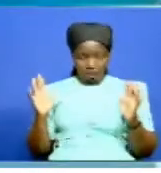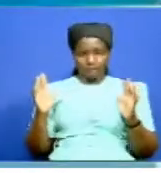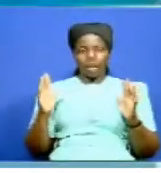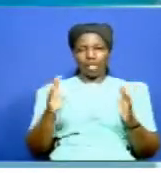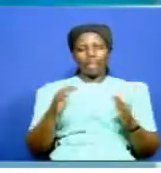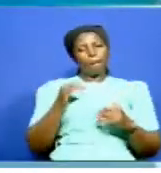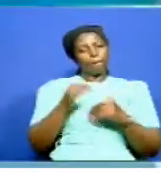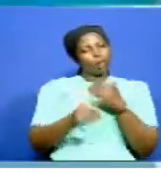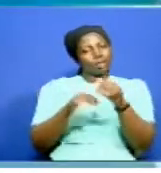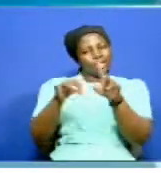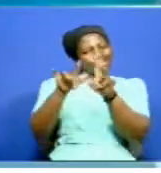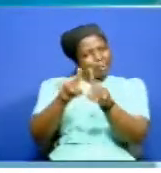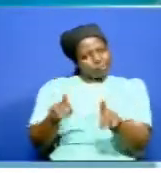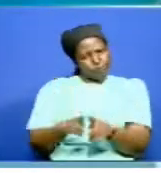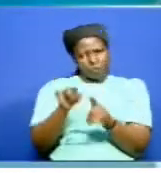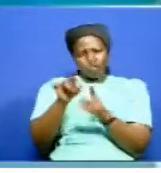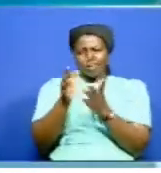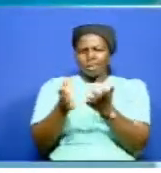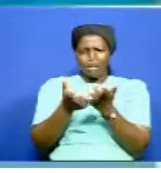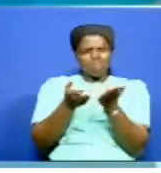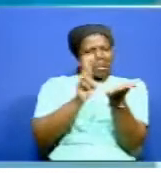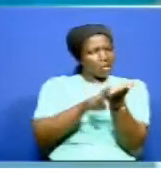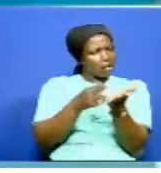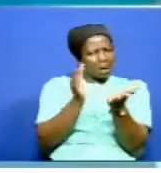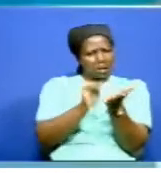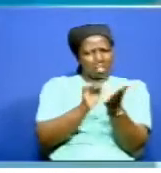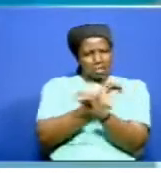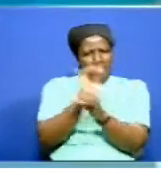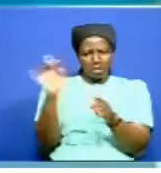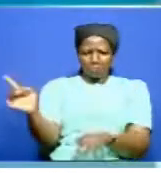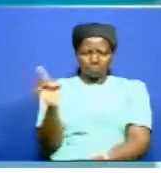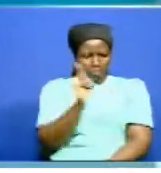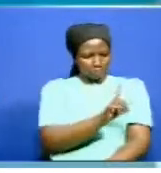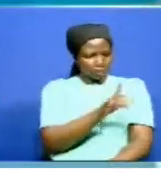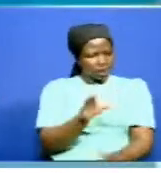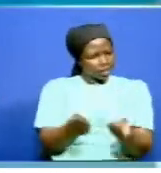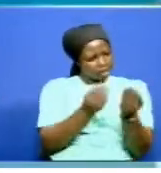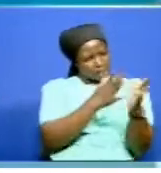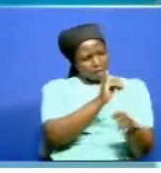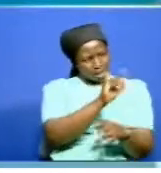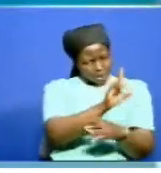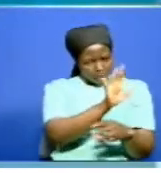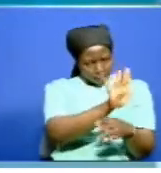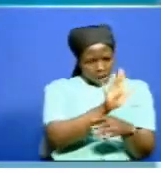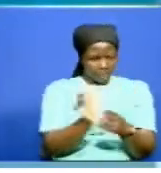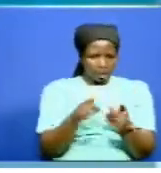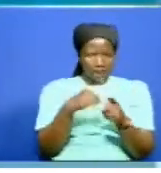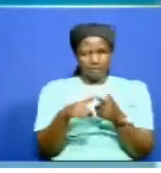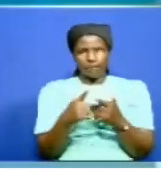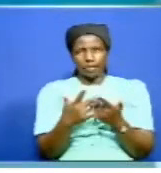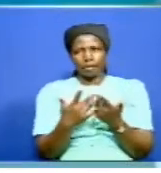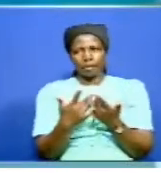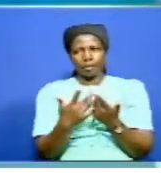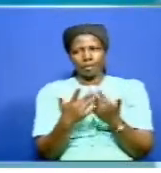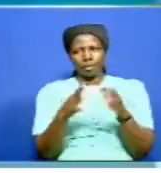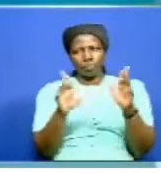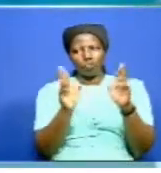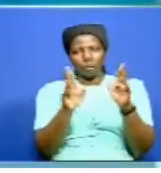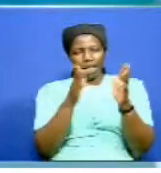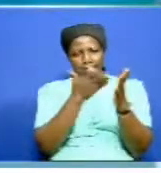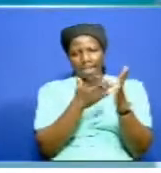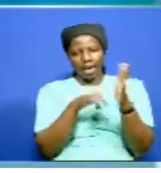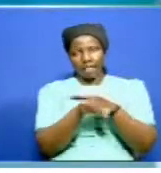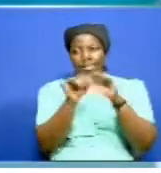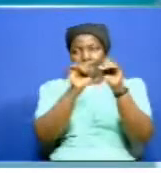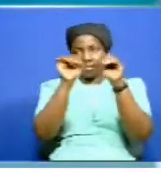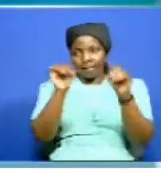same. You'll not need to register again. You'll just go, maybe give your identification card, and you'll already be in the system.